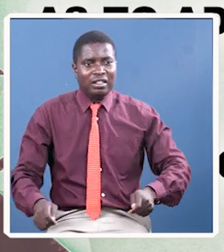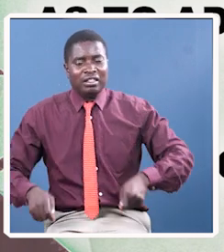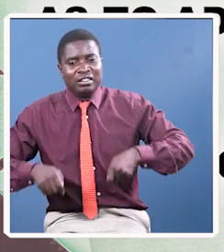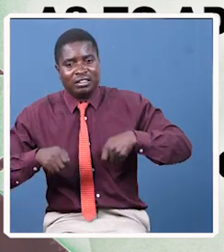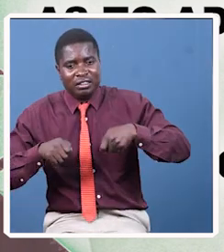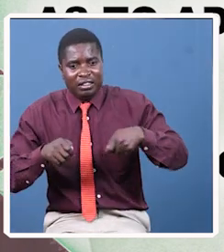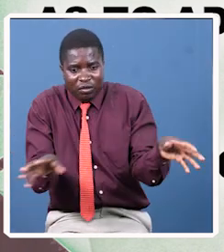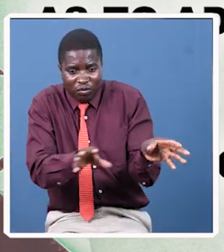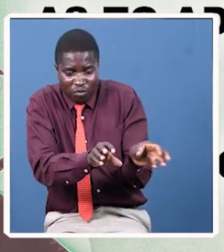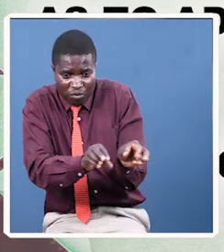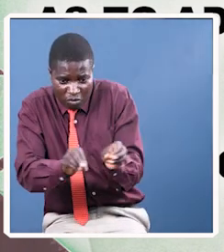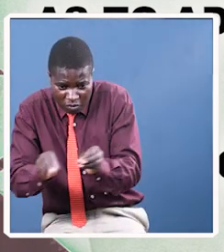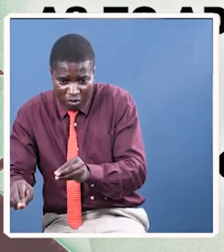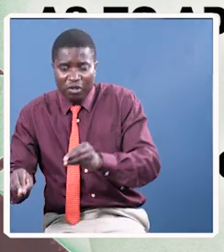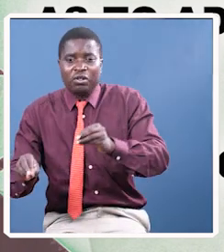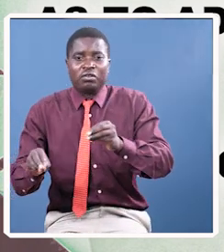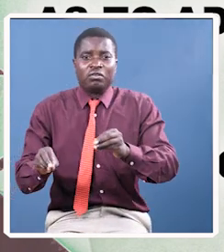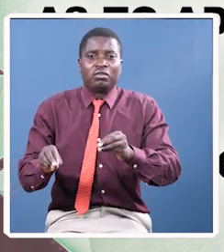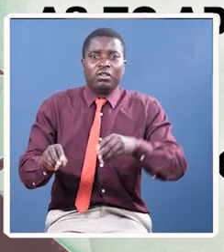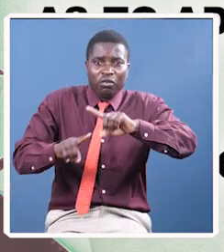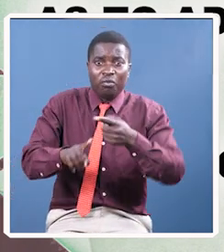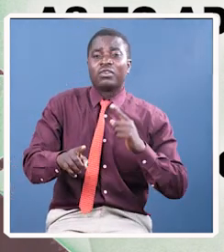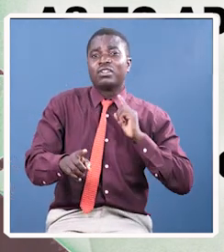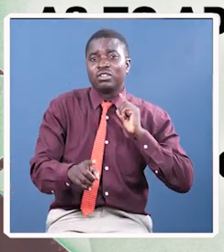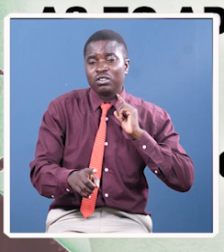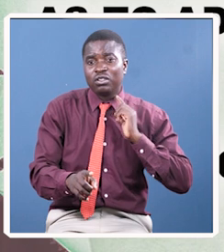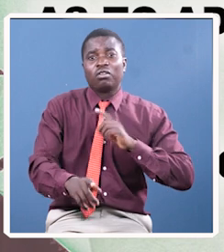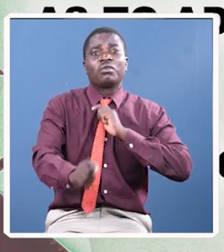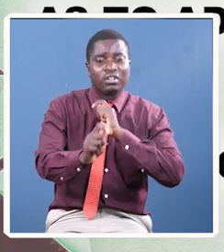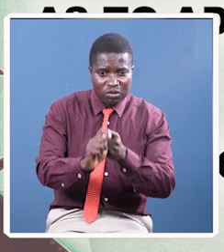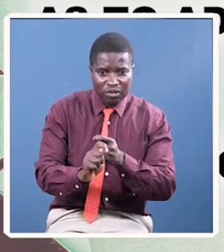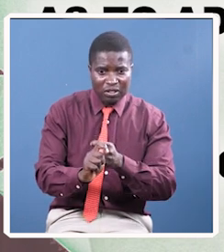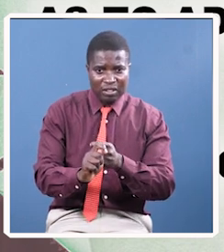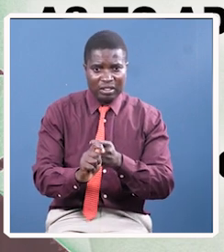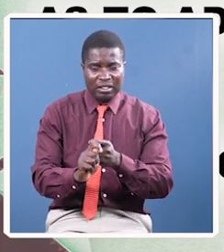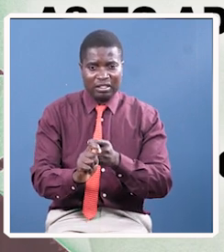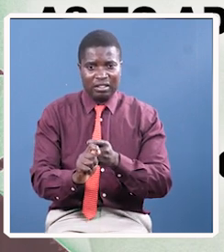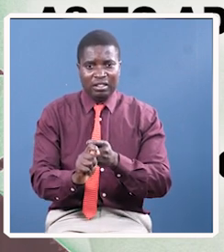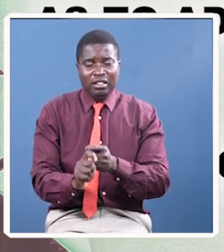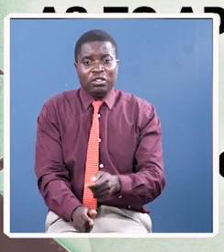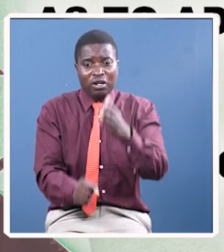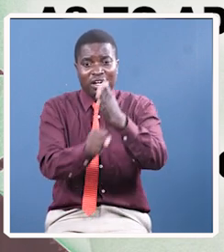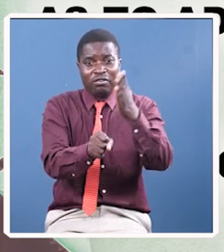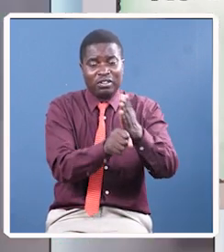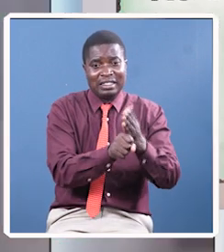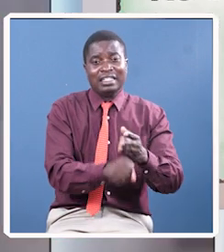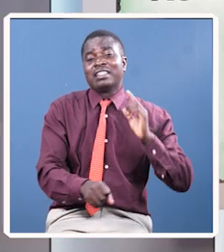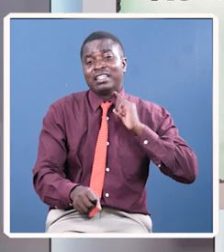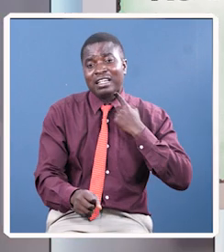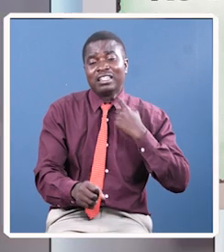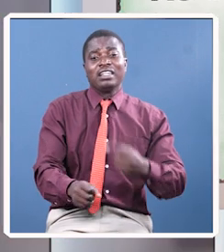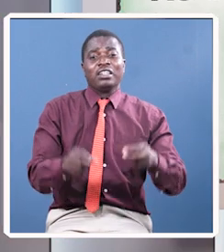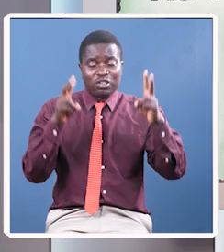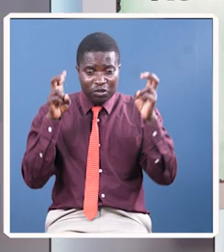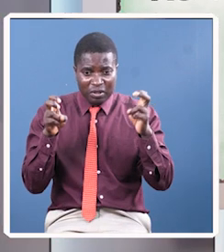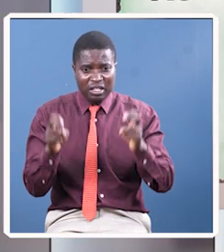will depart so far from the truth as to advocate misleading theories. Saka panapa tiri kuudzwa kuti